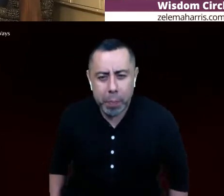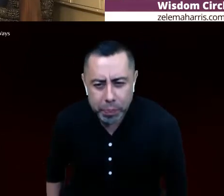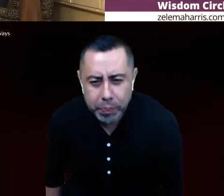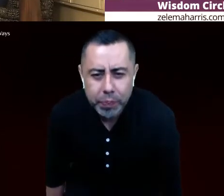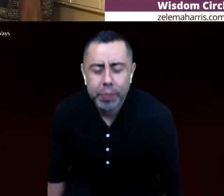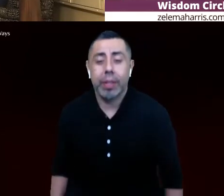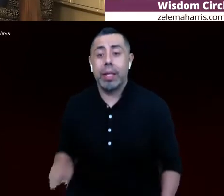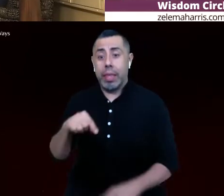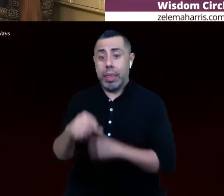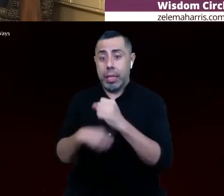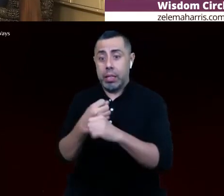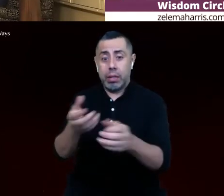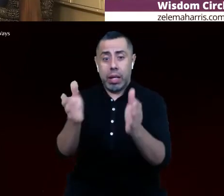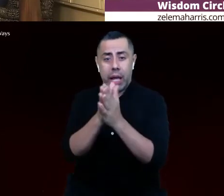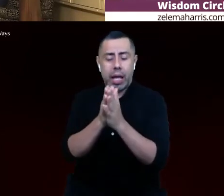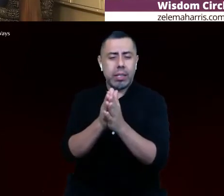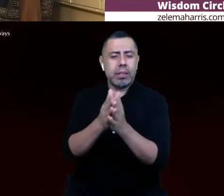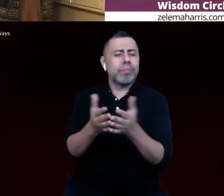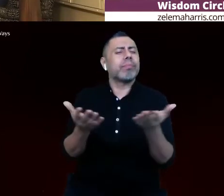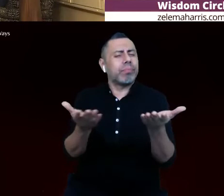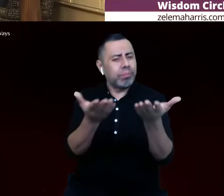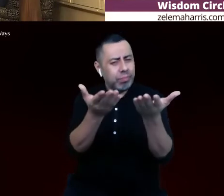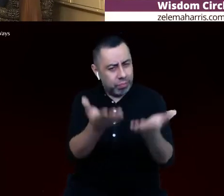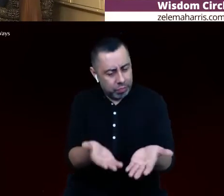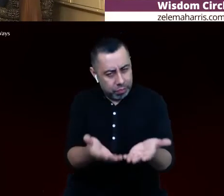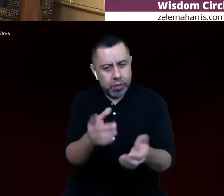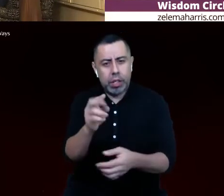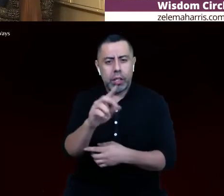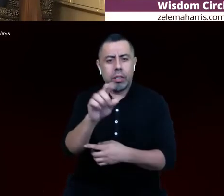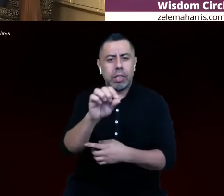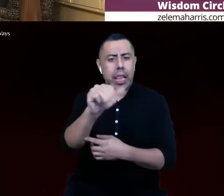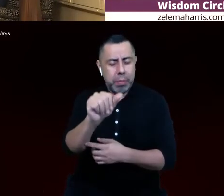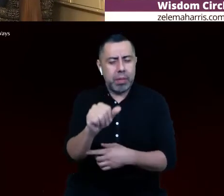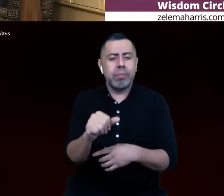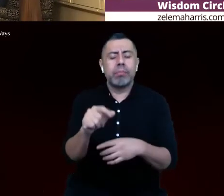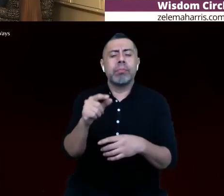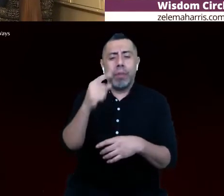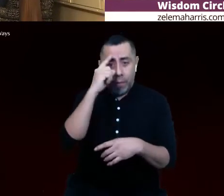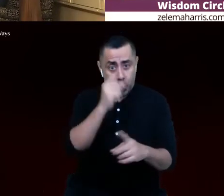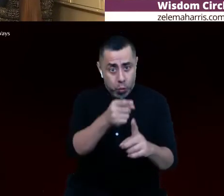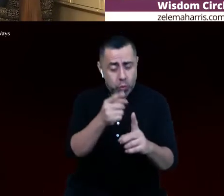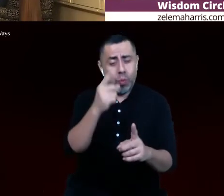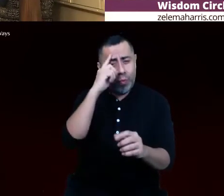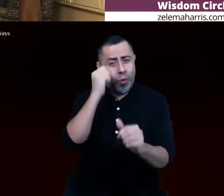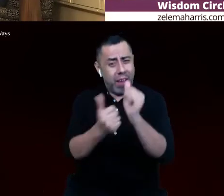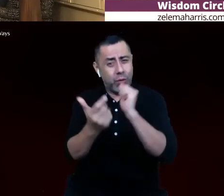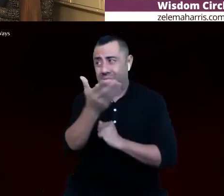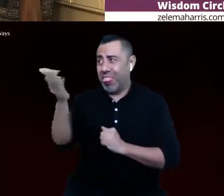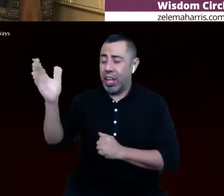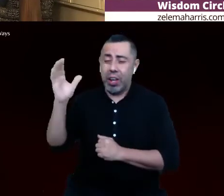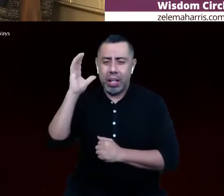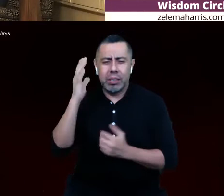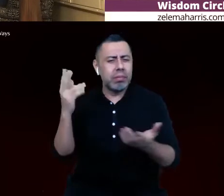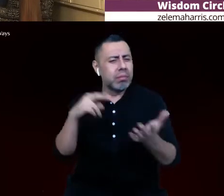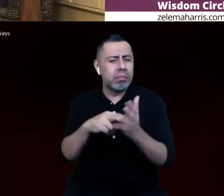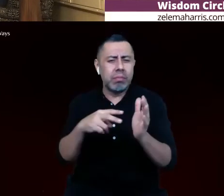and purpose for not just you now, Dr. Zelema Harris, but for everybody out there that's listening that wants to hear